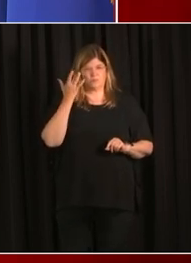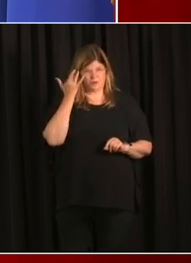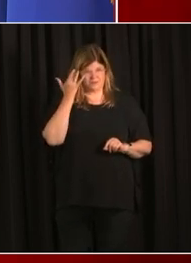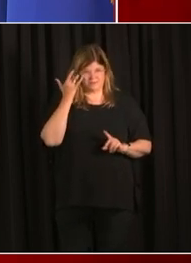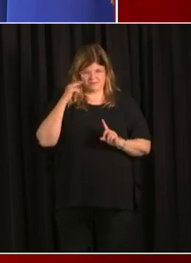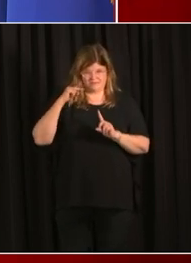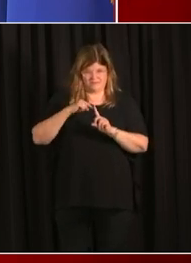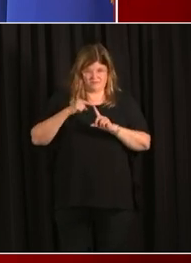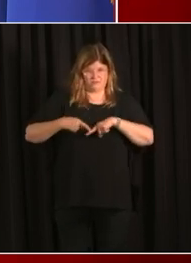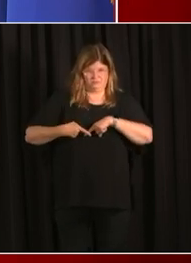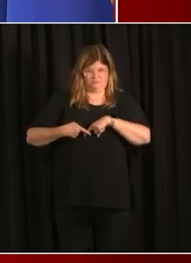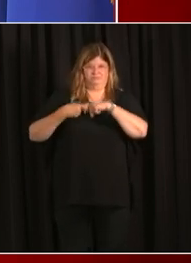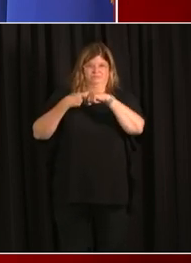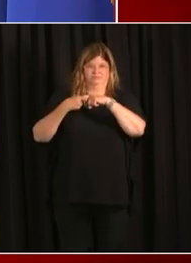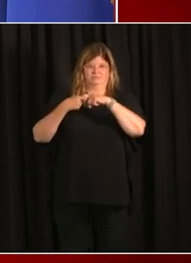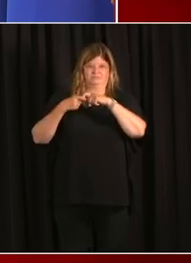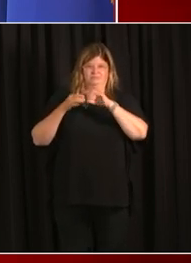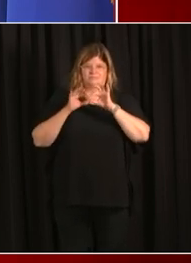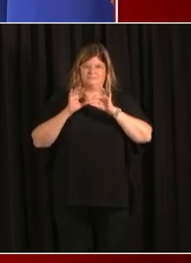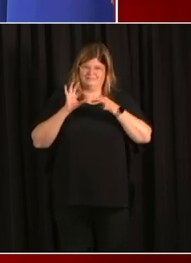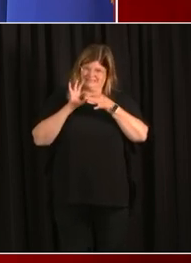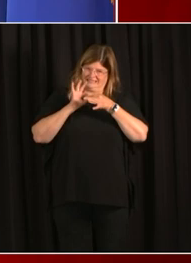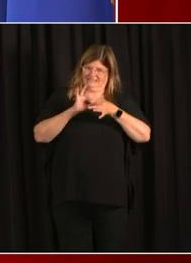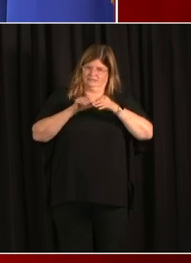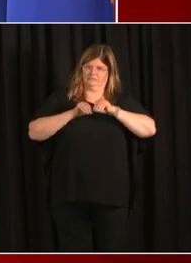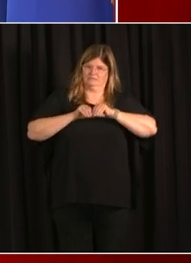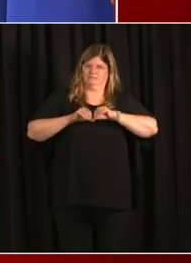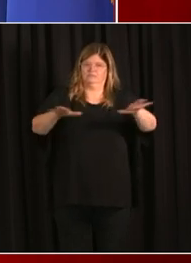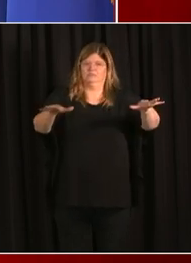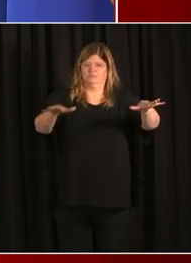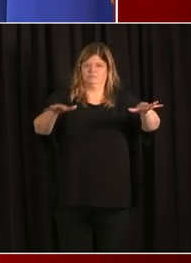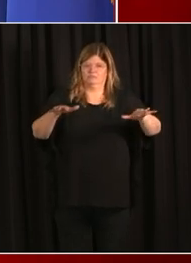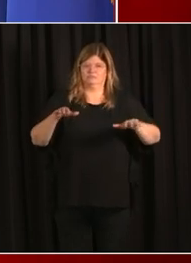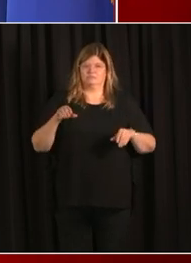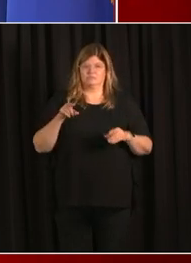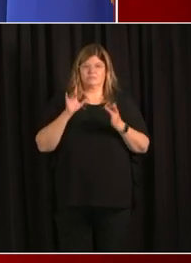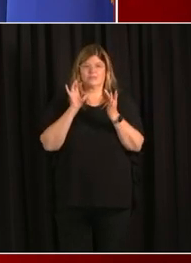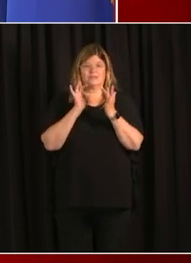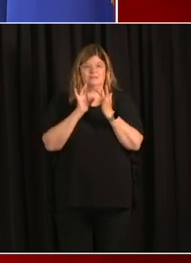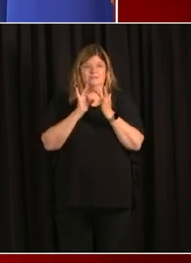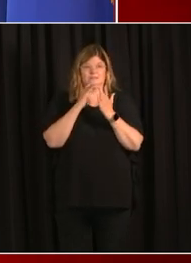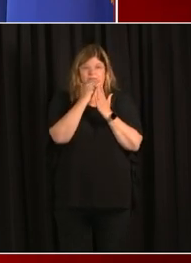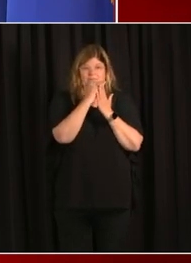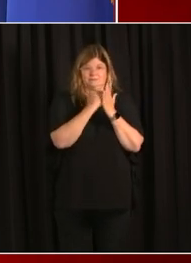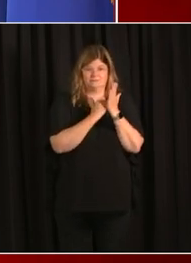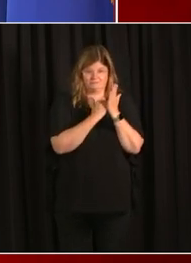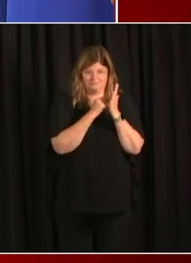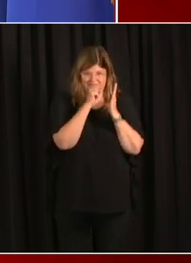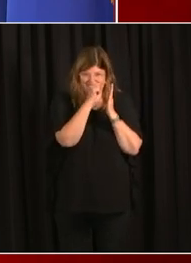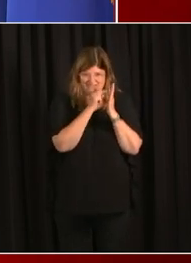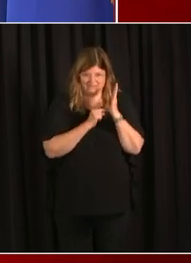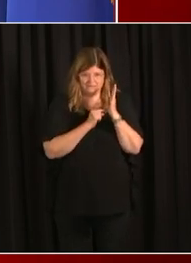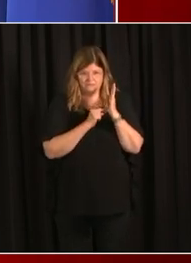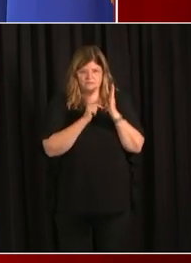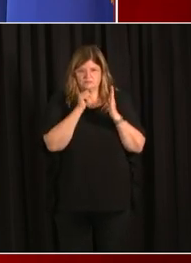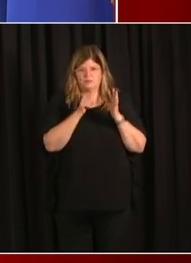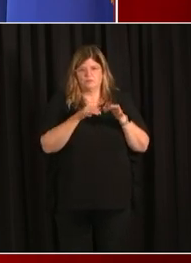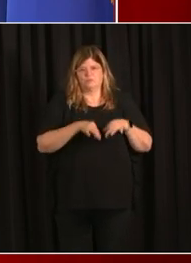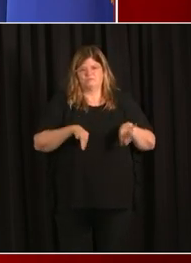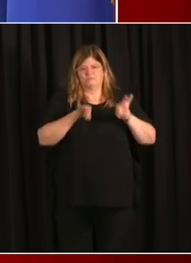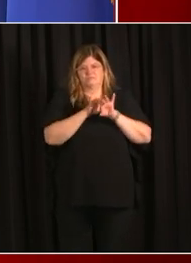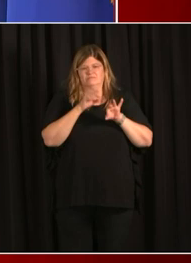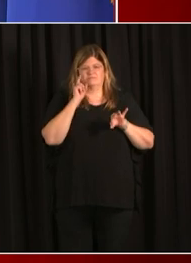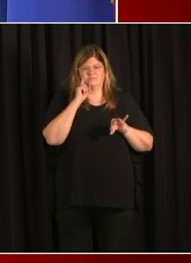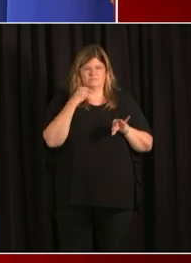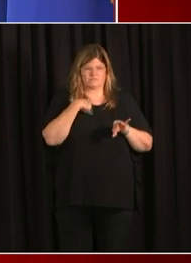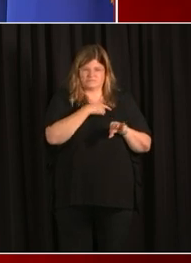the chain of infection. The close contacts being interviewed is not as critically important for us right now